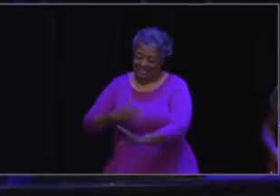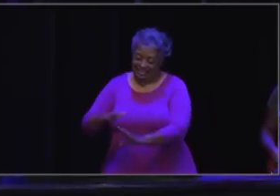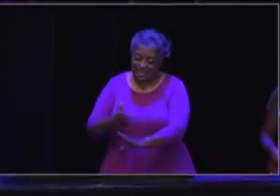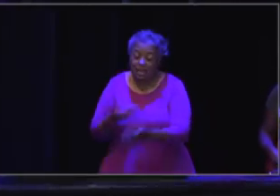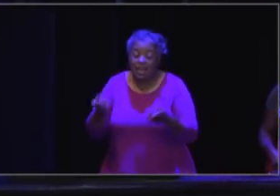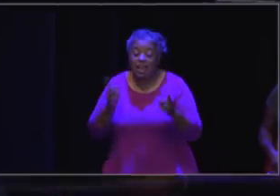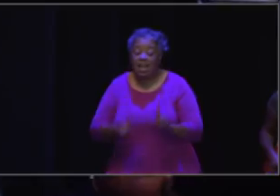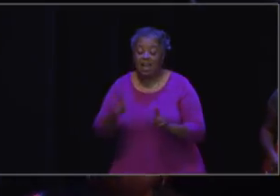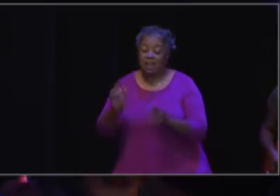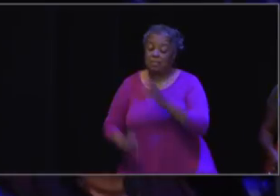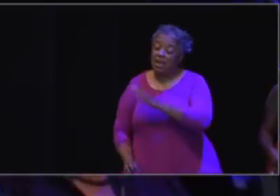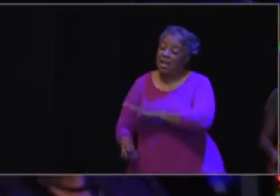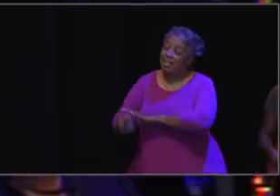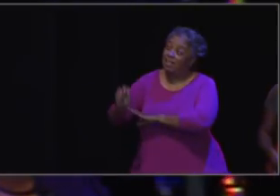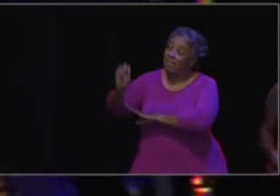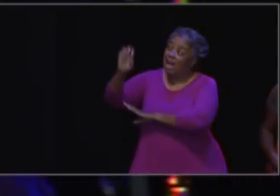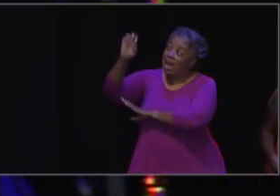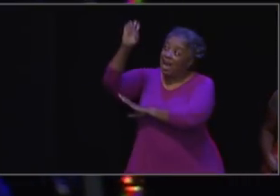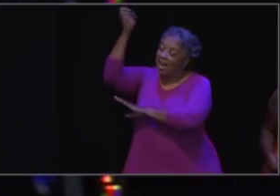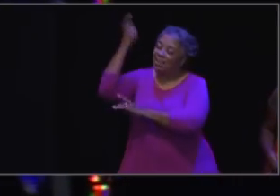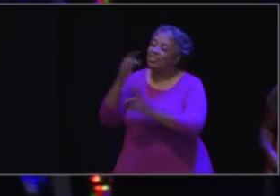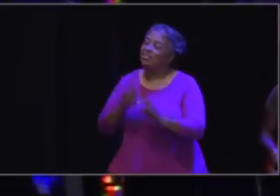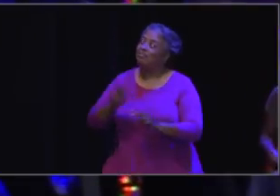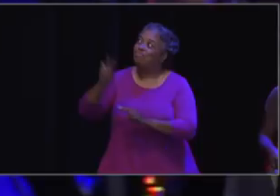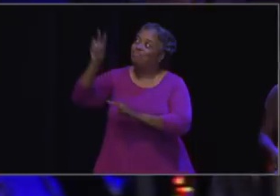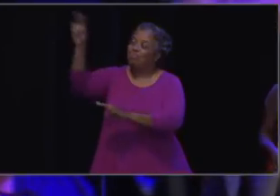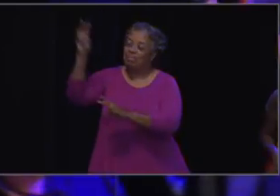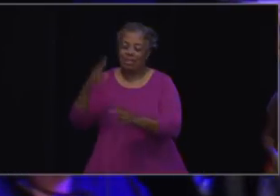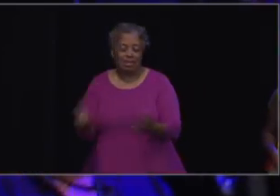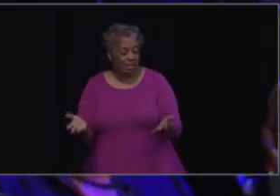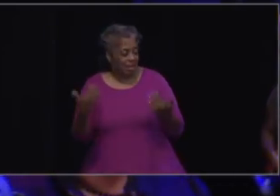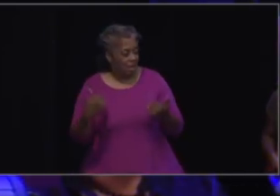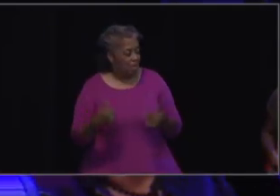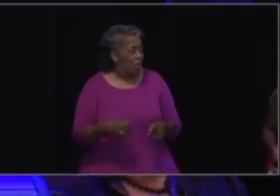for the elevated fly friends. CM, come on, Kendra.